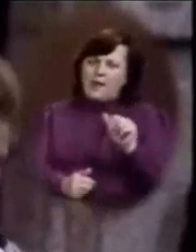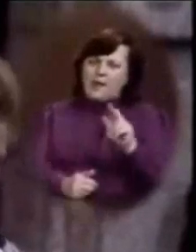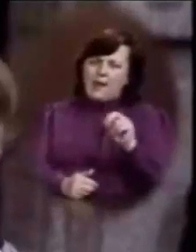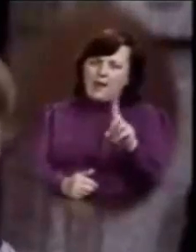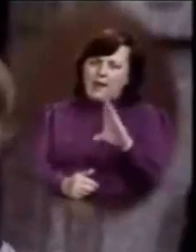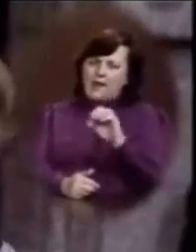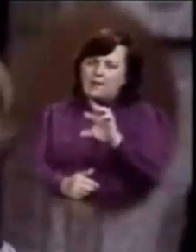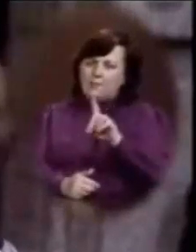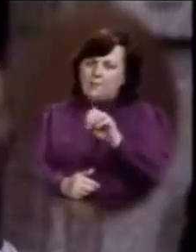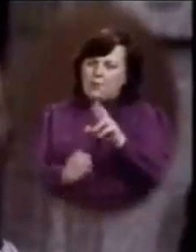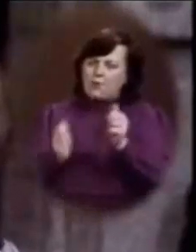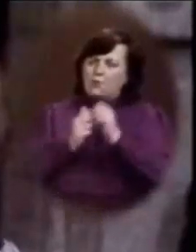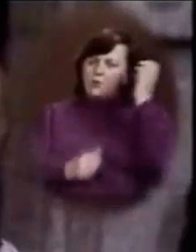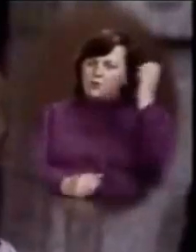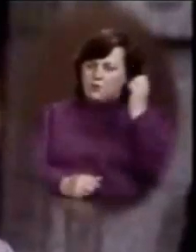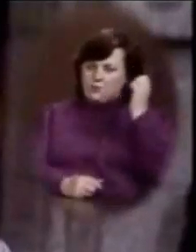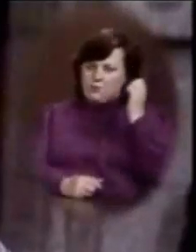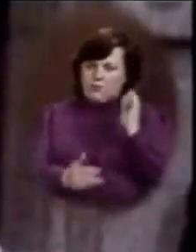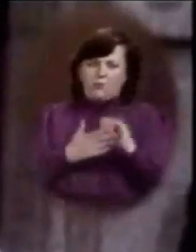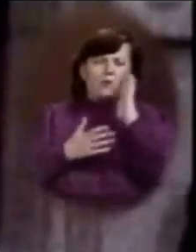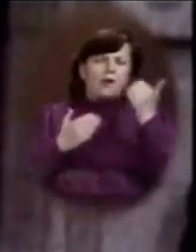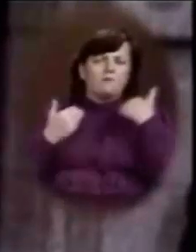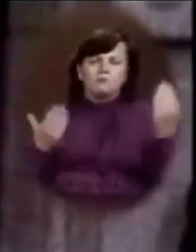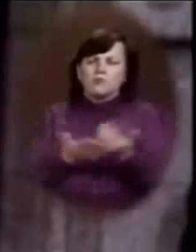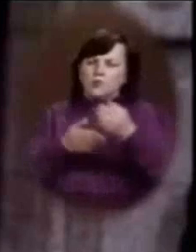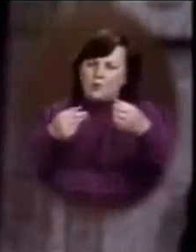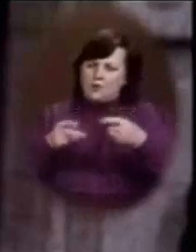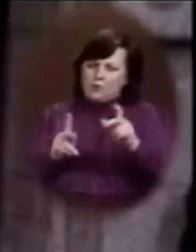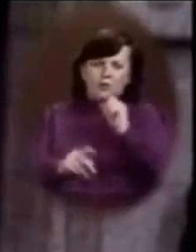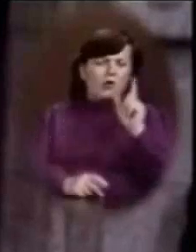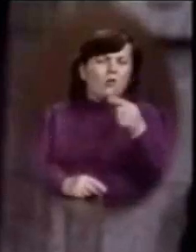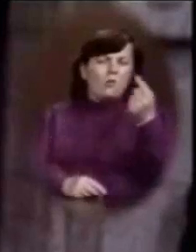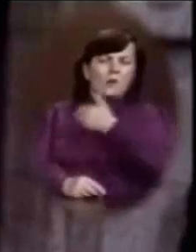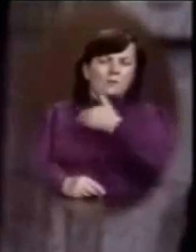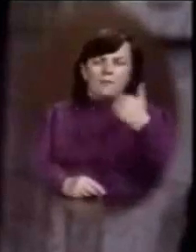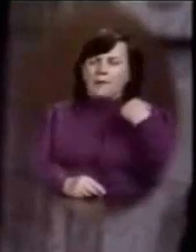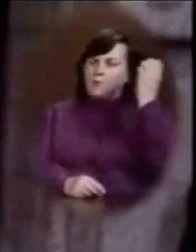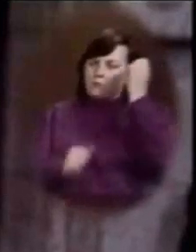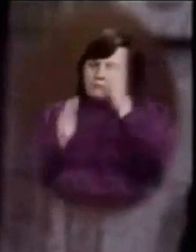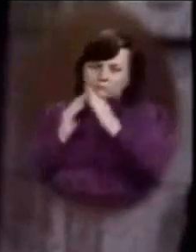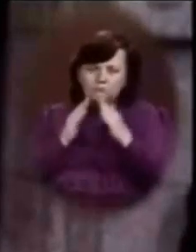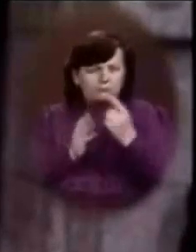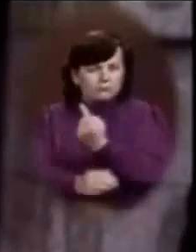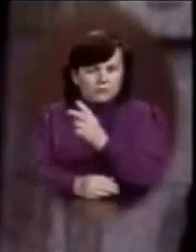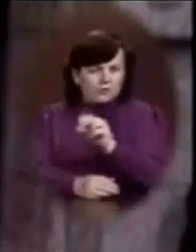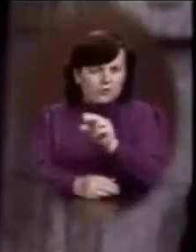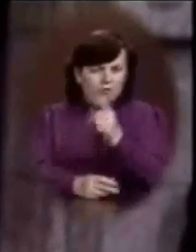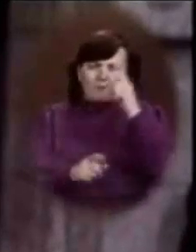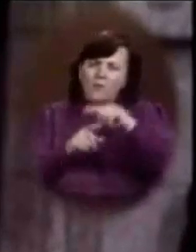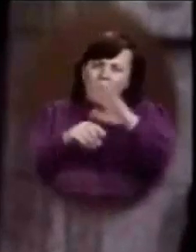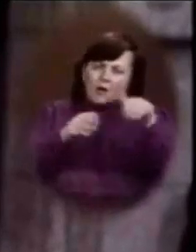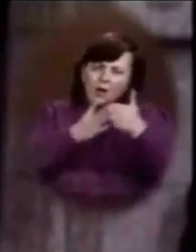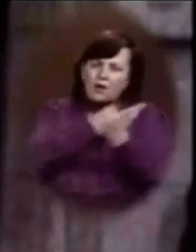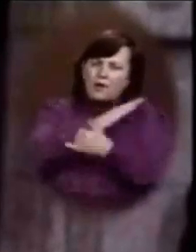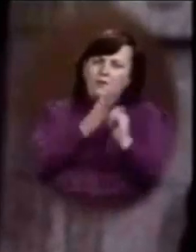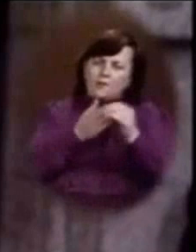of every kind, not just for member countries of the European community themselves, but for those countries which trade with